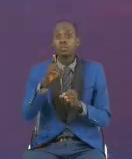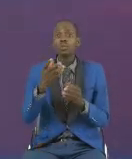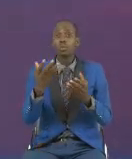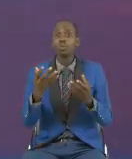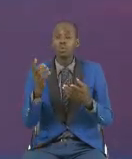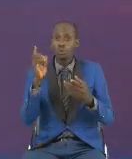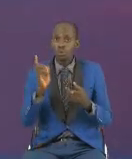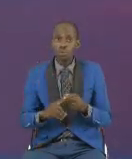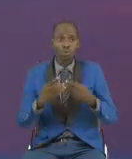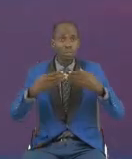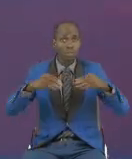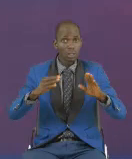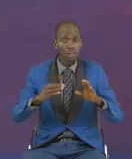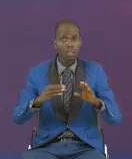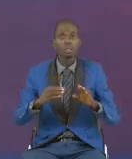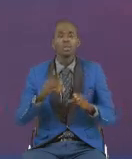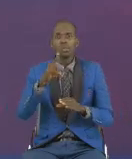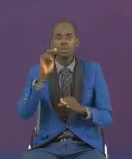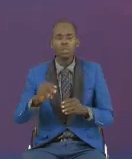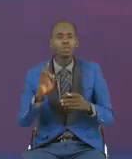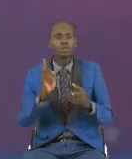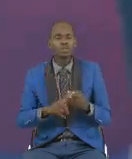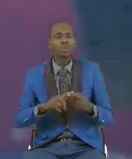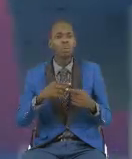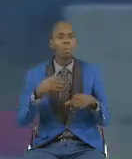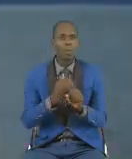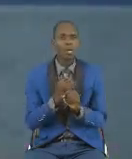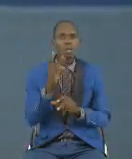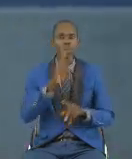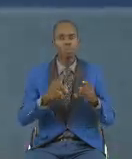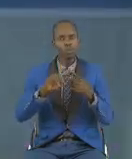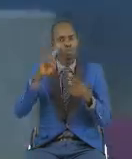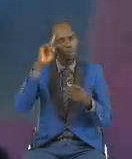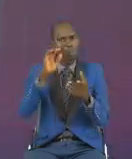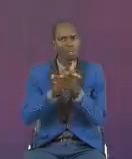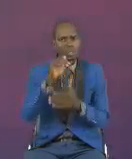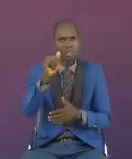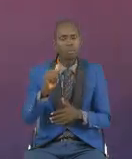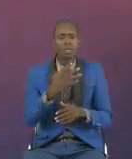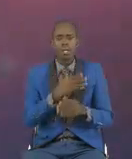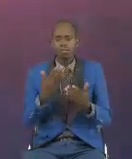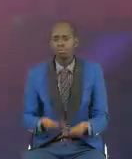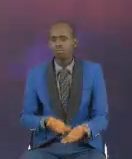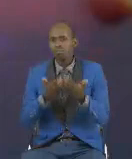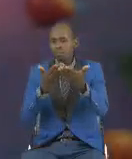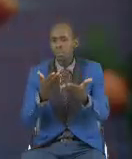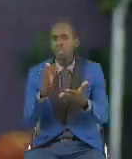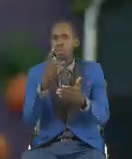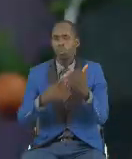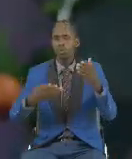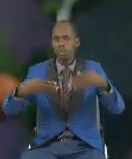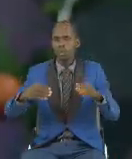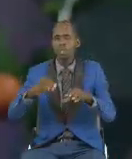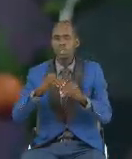the people. And you need to present the word in such a powerful way they are